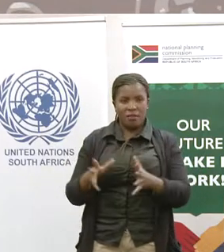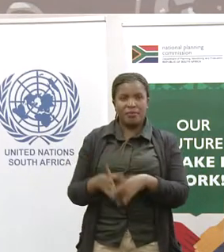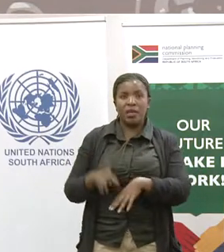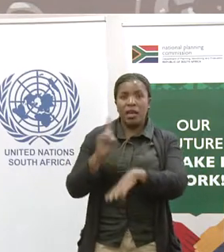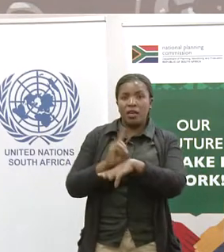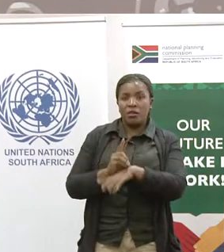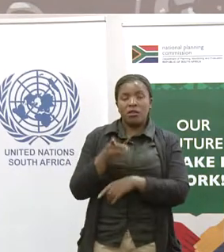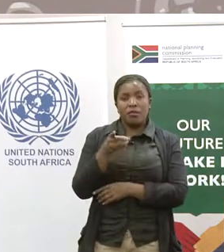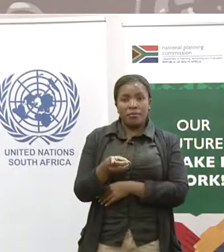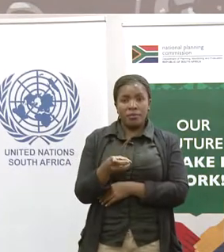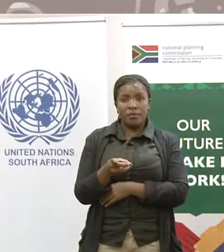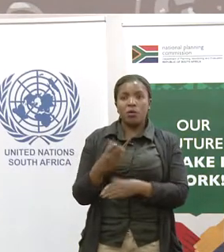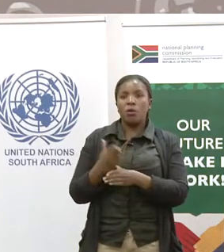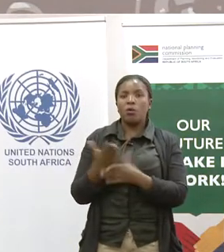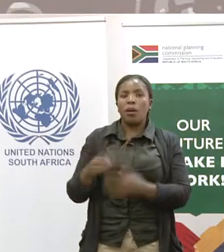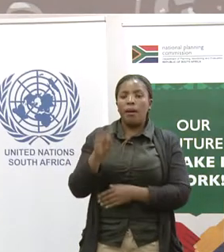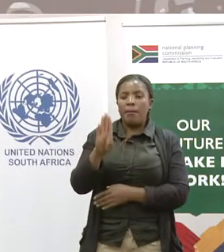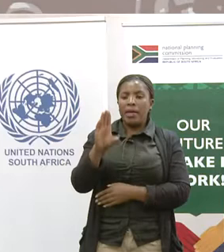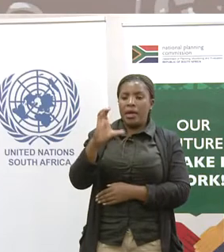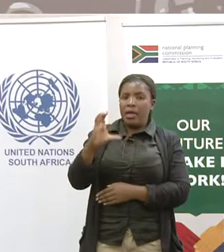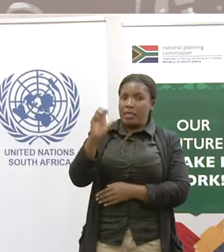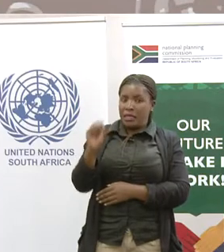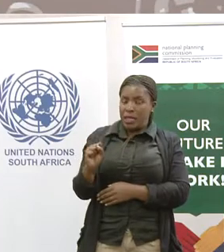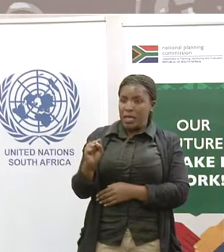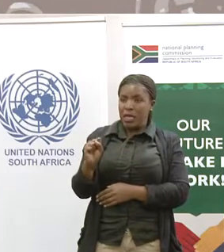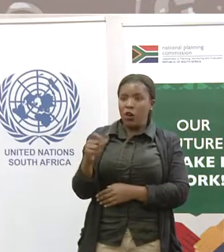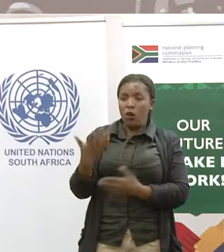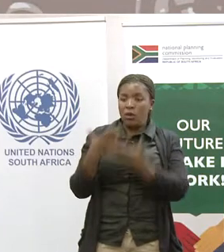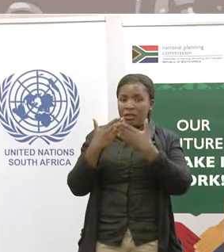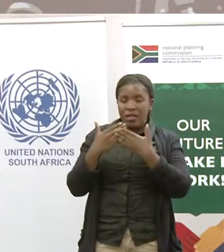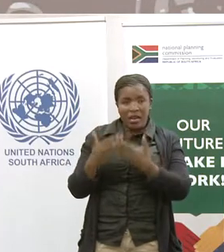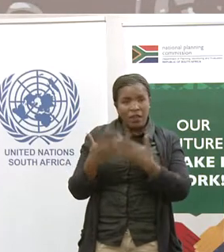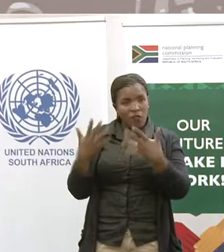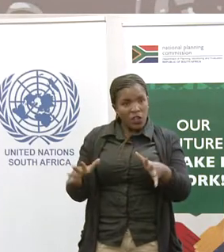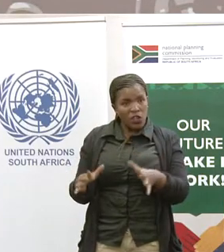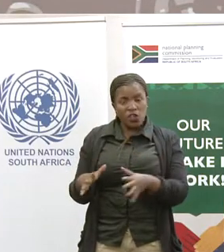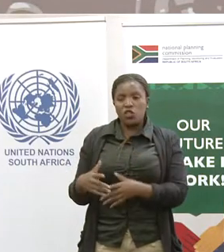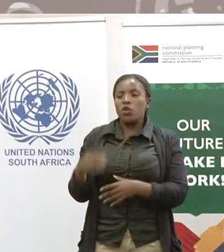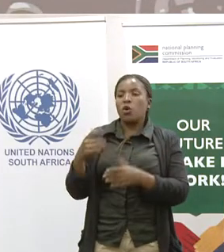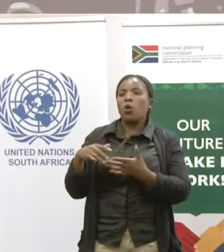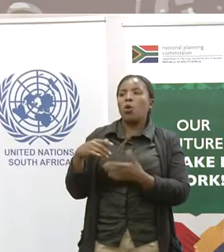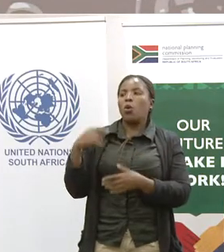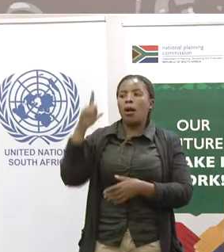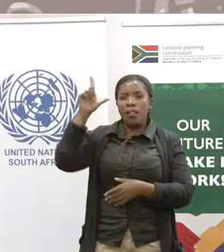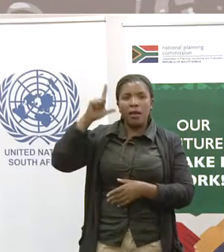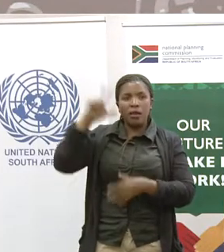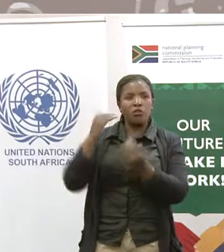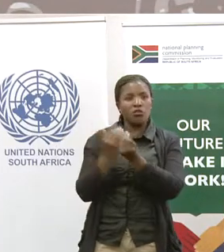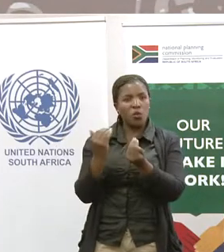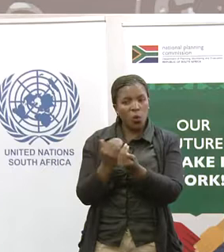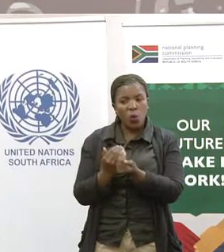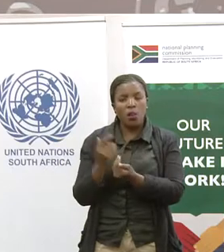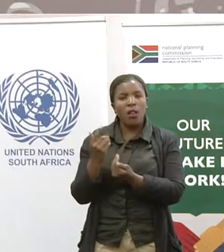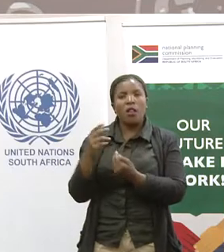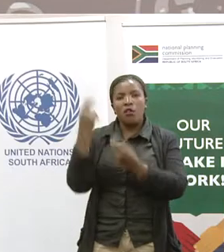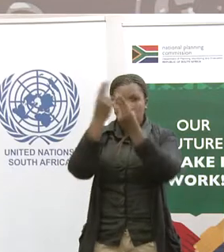Mahlathi holds a BSc from UWC, MSc from the UK London School of Economics, and a PhD from the University